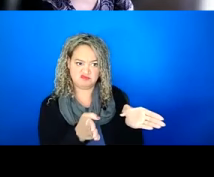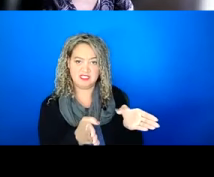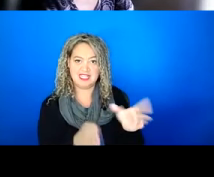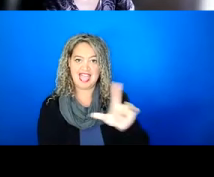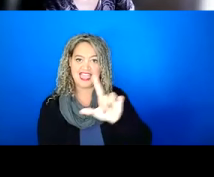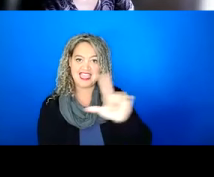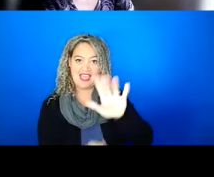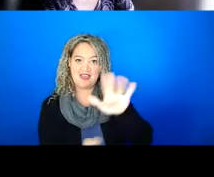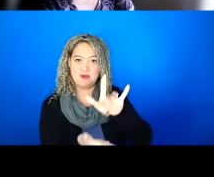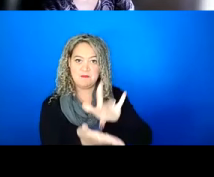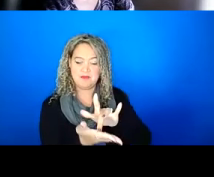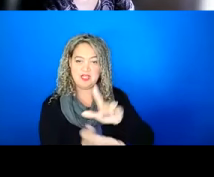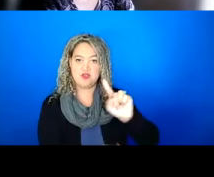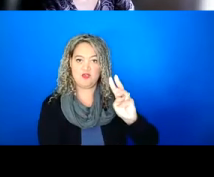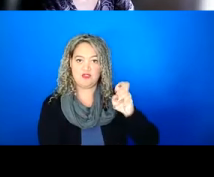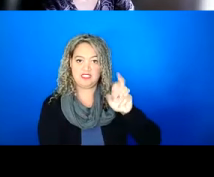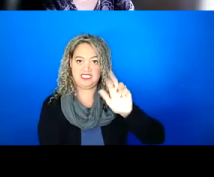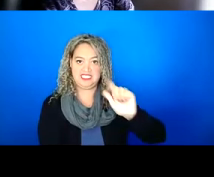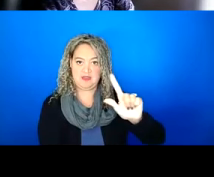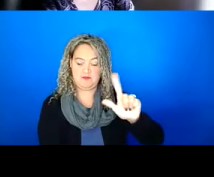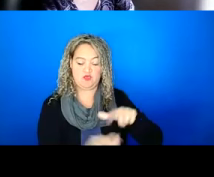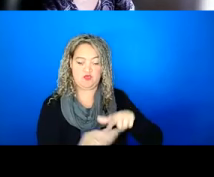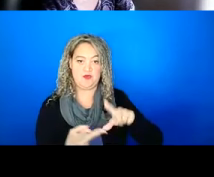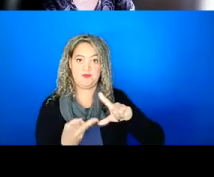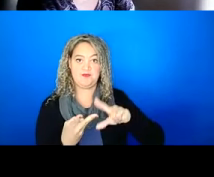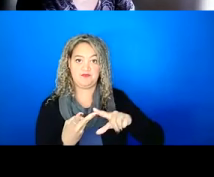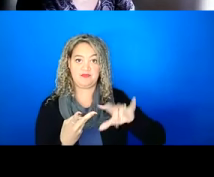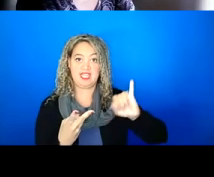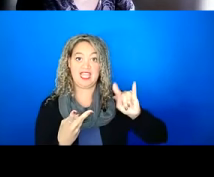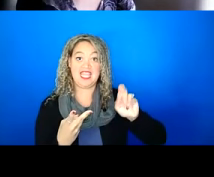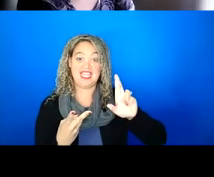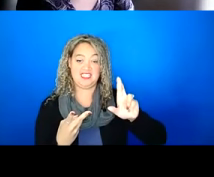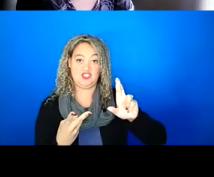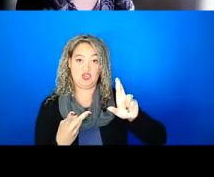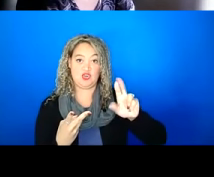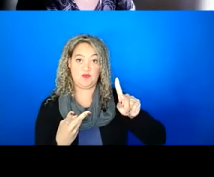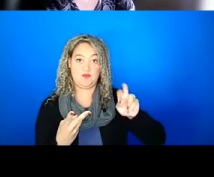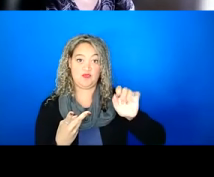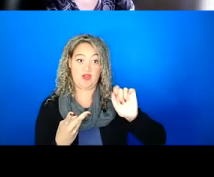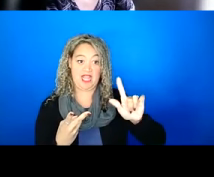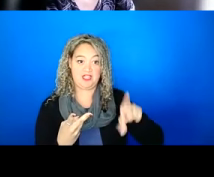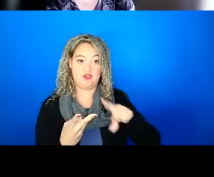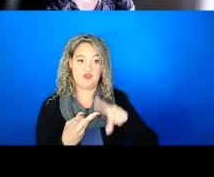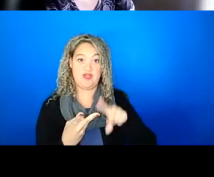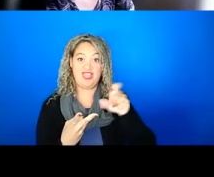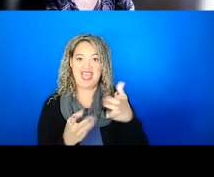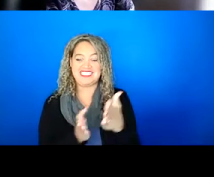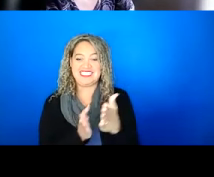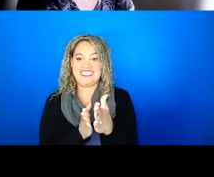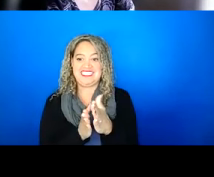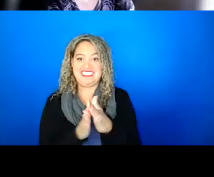gyrus, interparietal sulcus, and premotor cortex. That's a task-driven